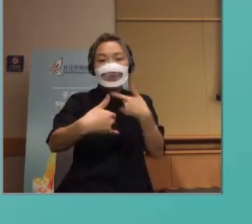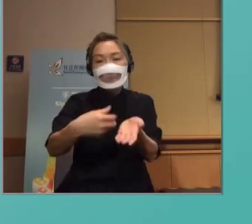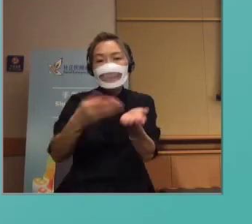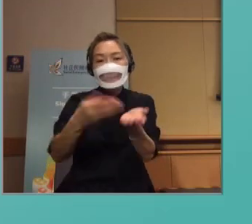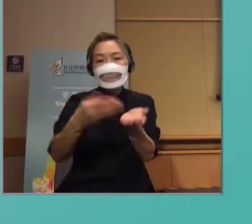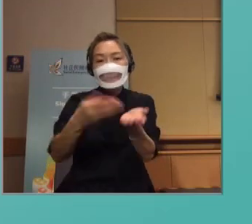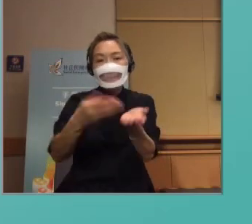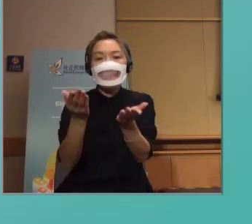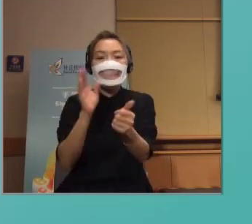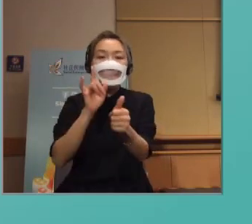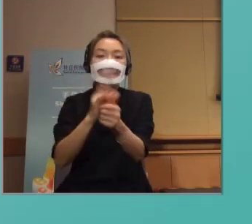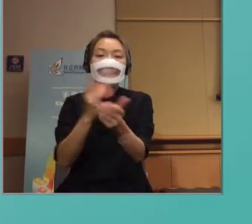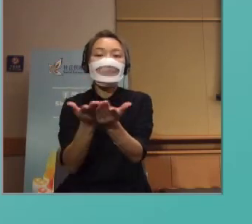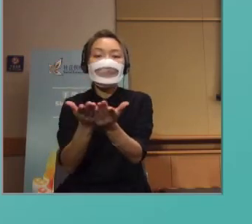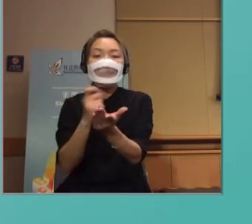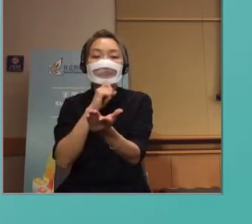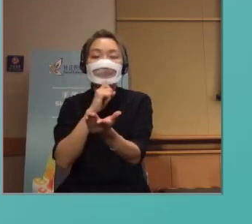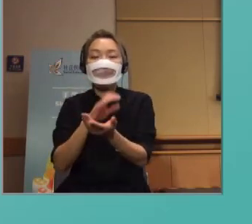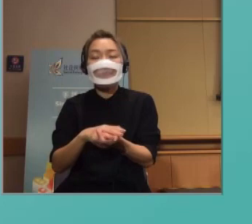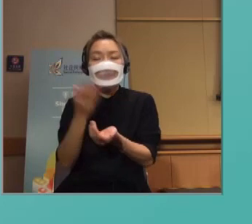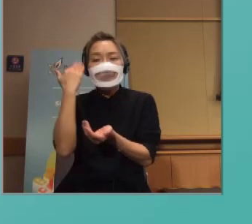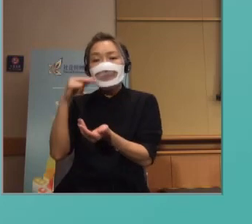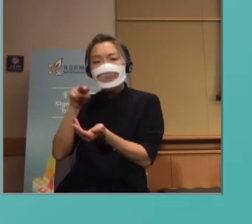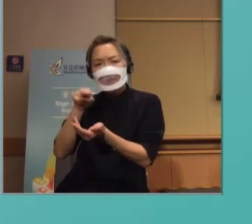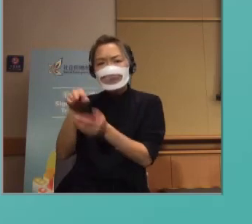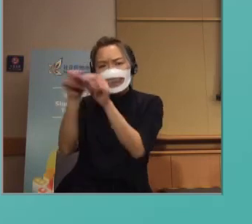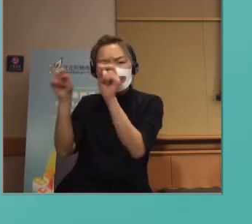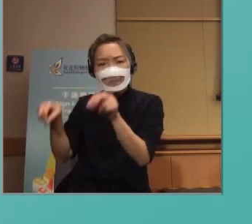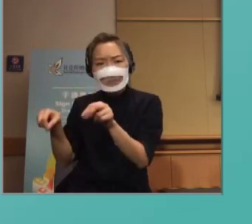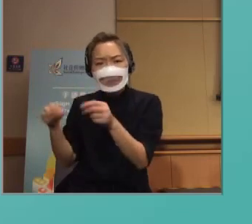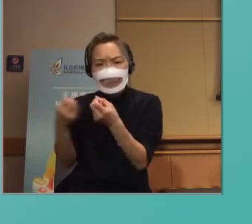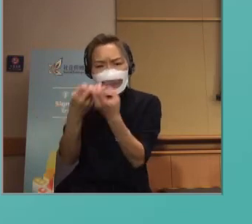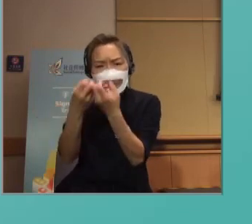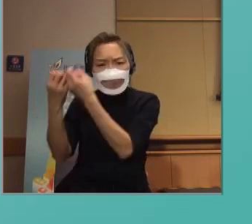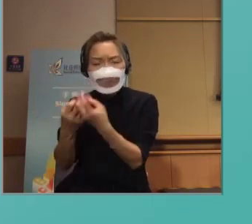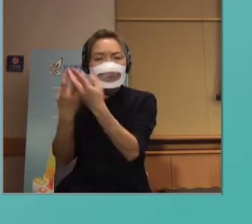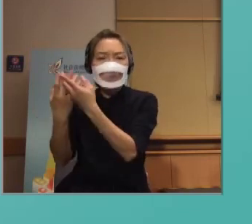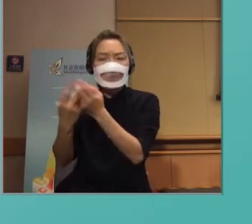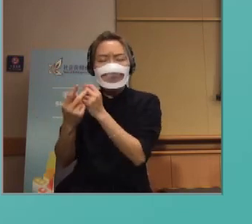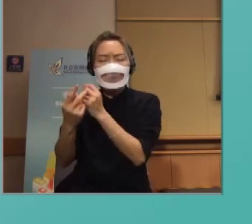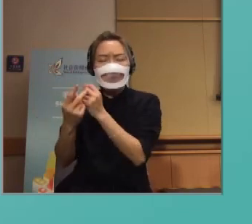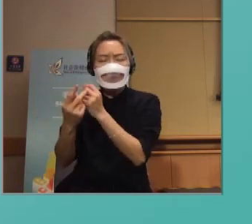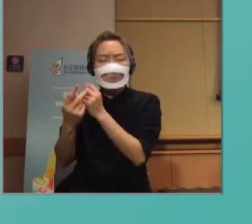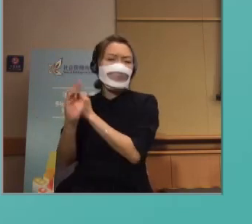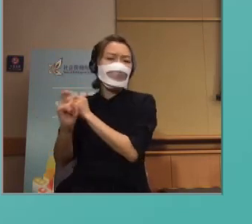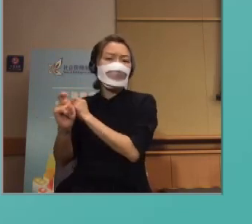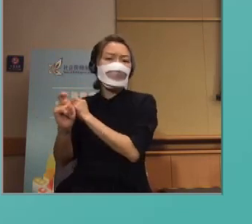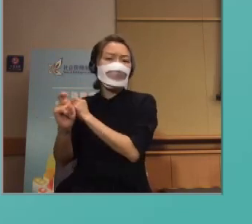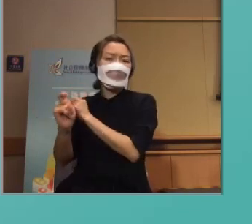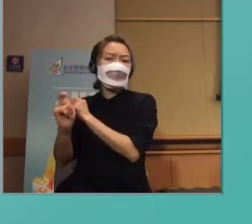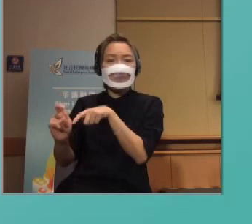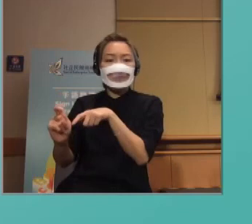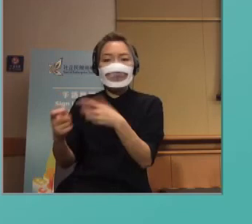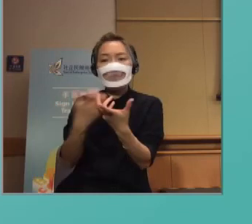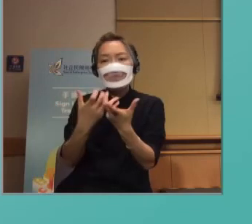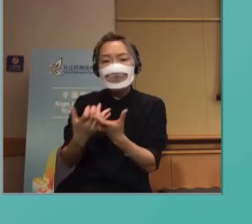are problematic in early days NFT is there's so little data that can be stored on the token. And one of the things that we